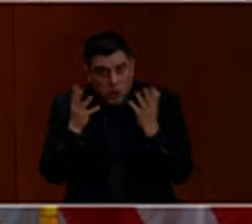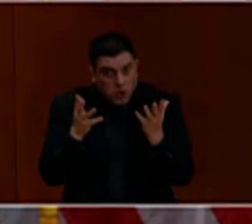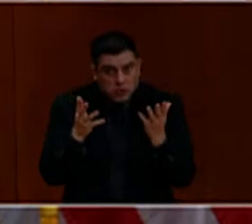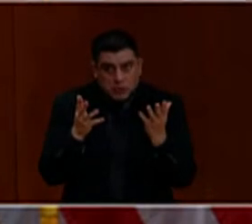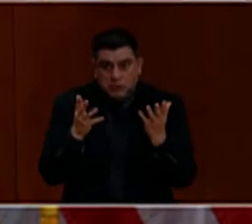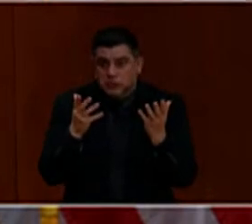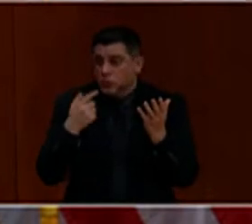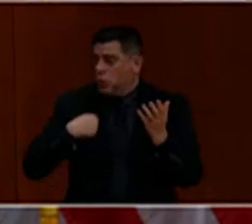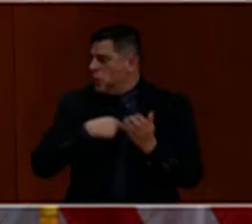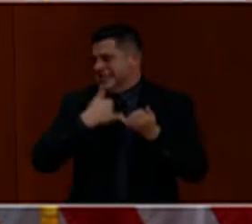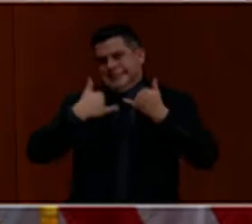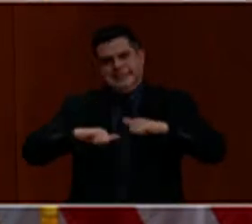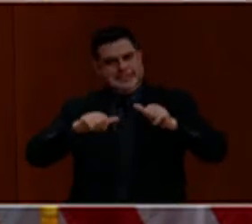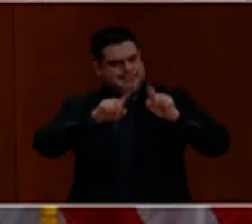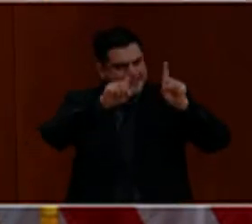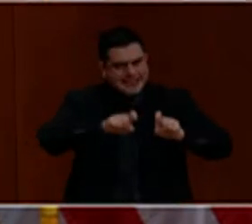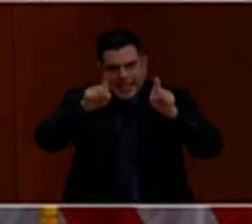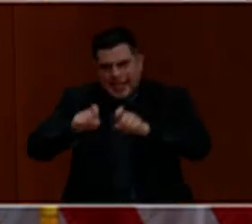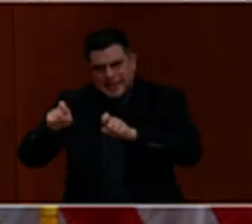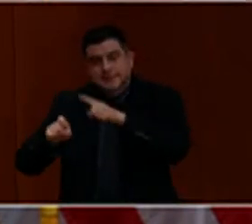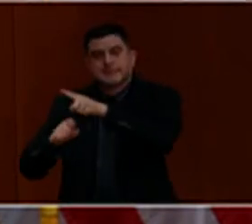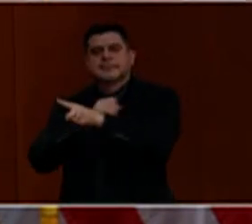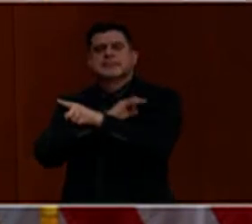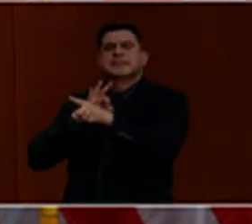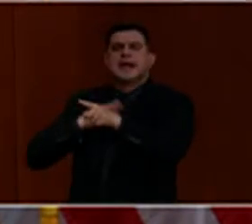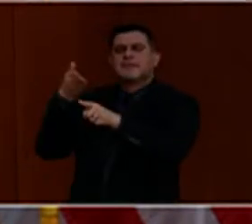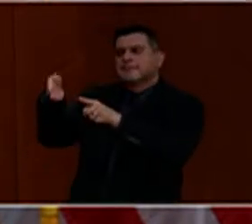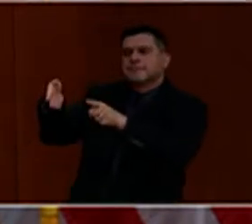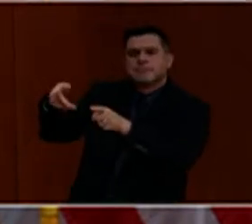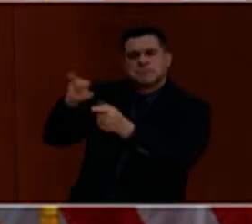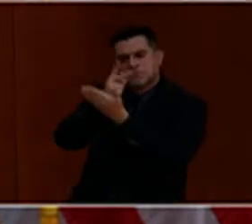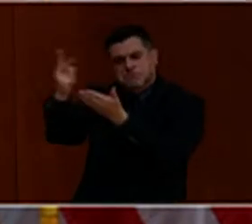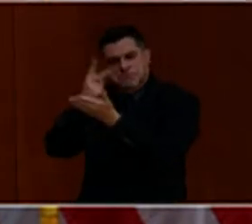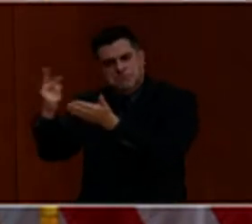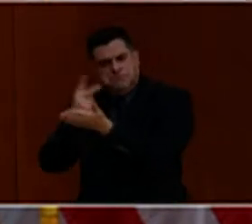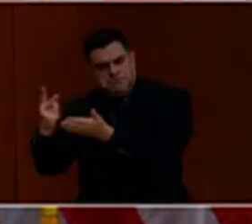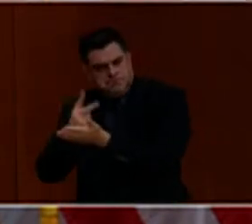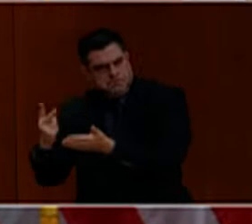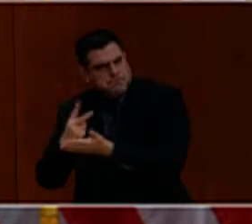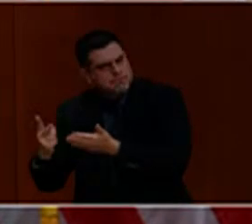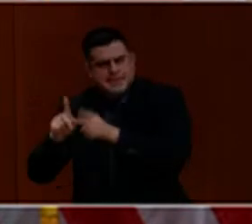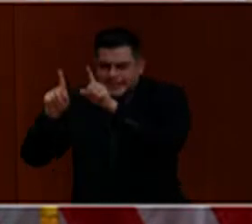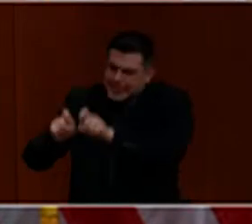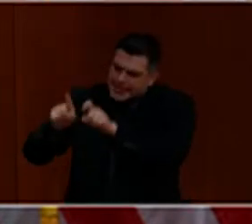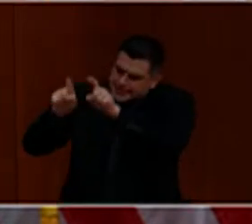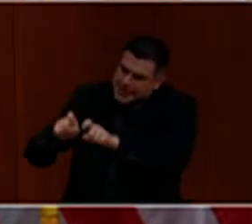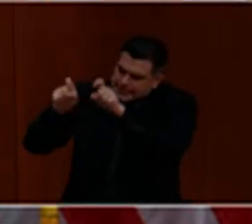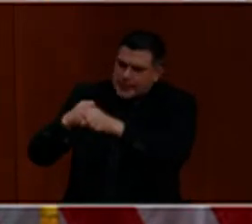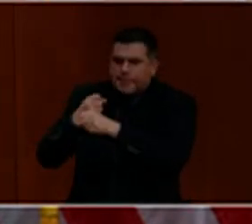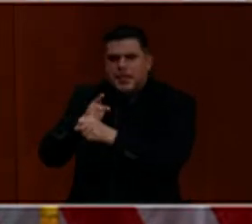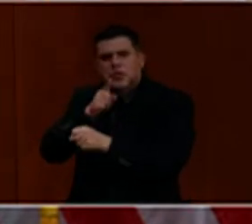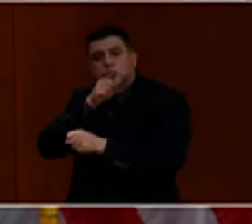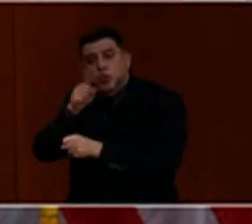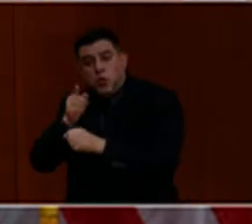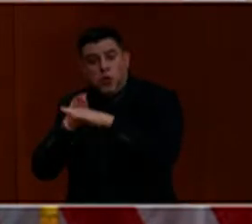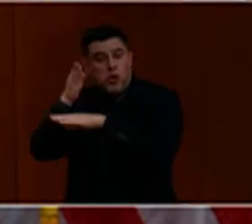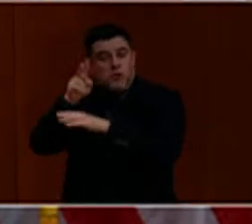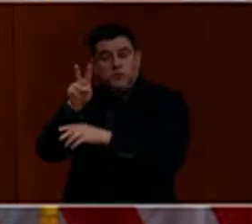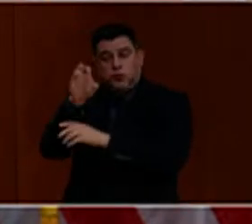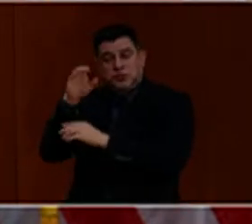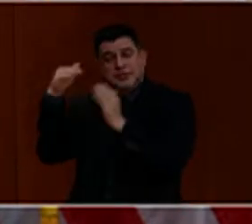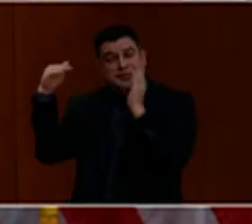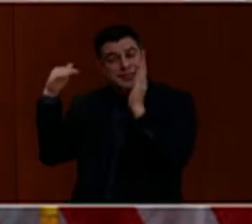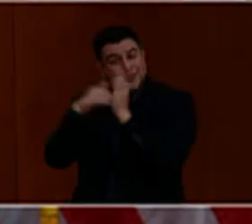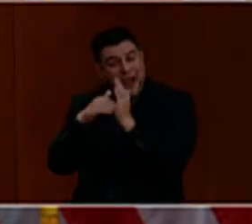the staff. So they get tested every 2 weeks, and this is over 200,000 people throughout the state of Florida. And so what